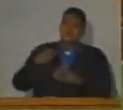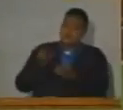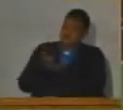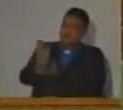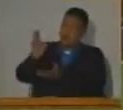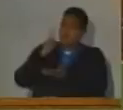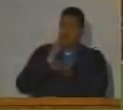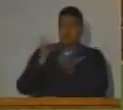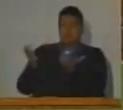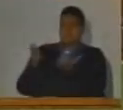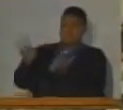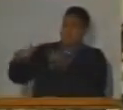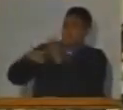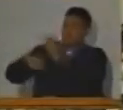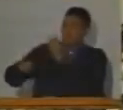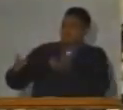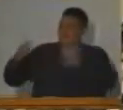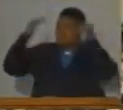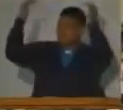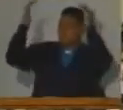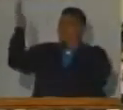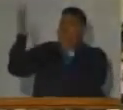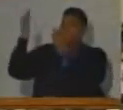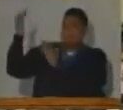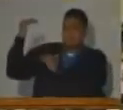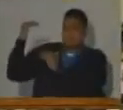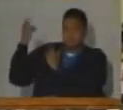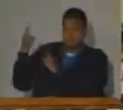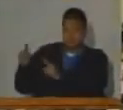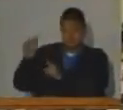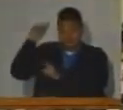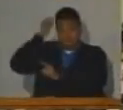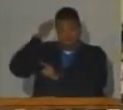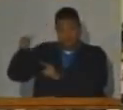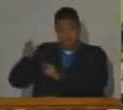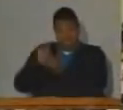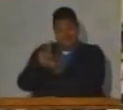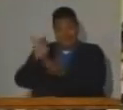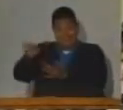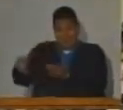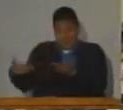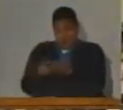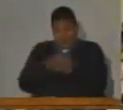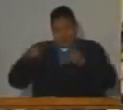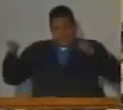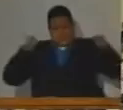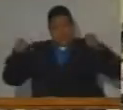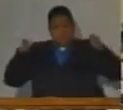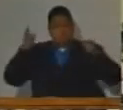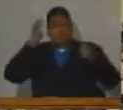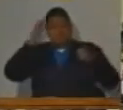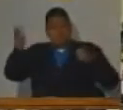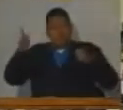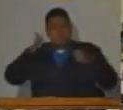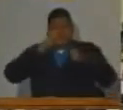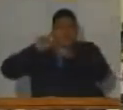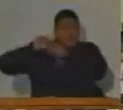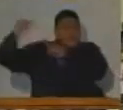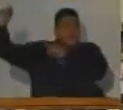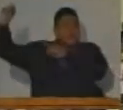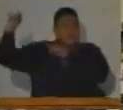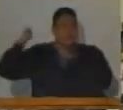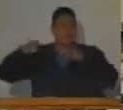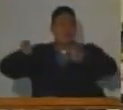demand quality service from their government. In this regard, this new administration will be accelerating